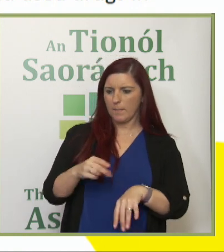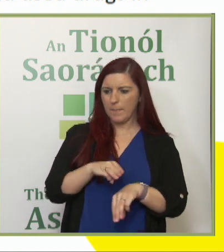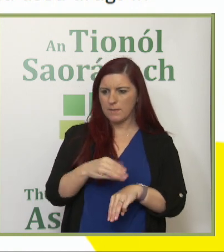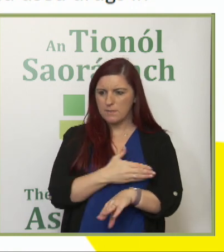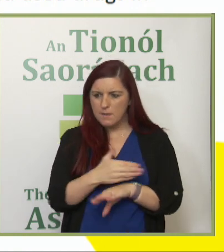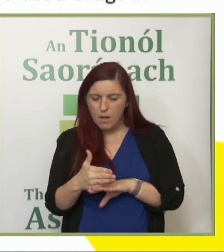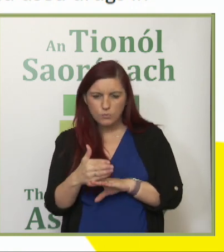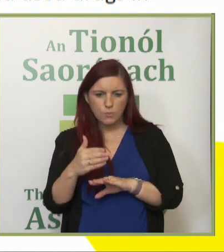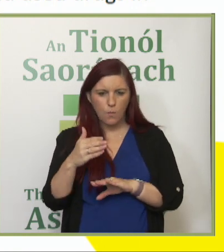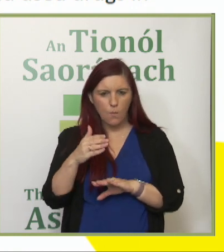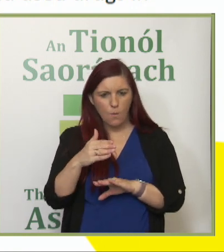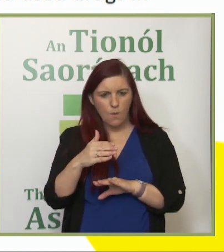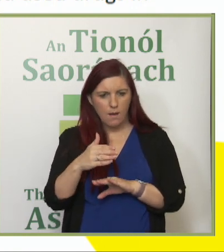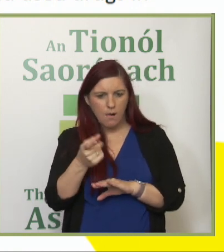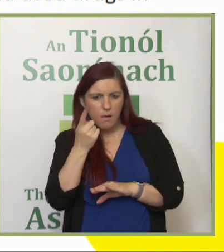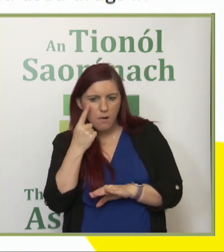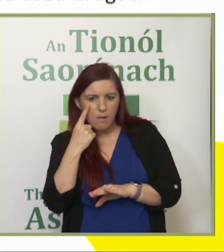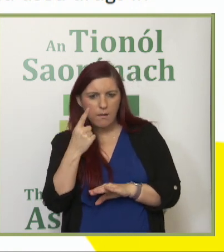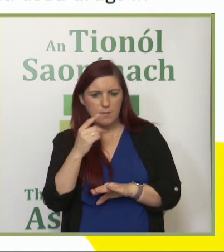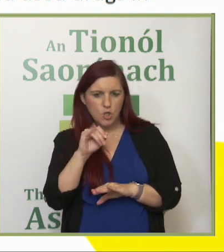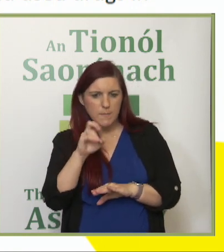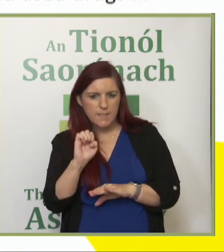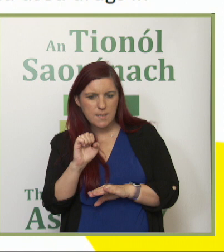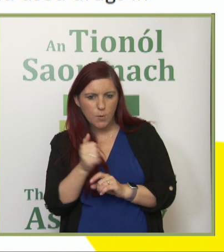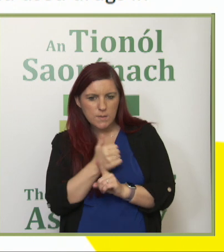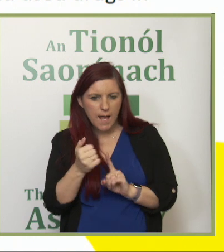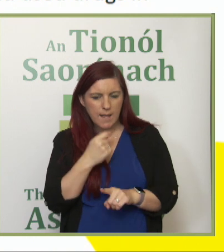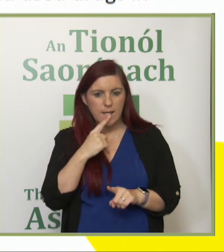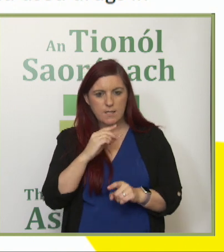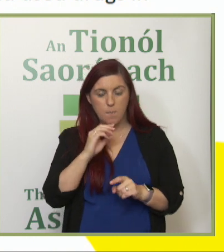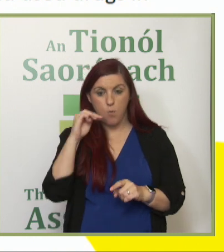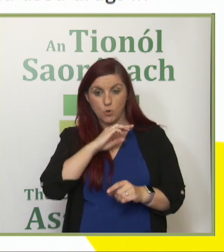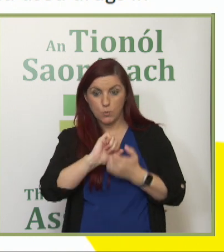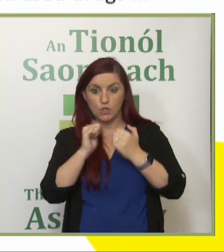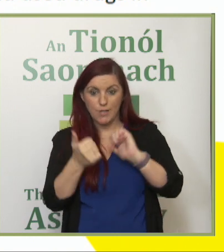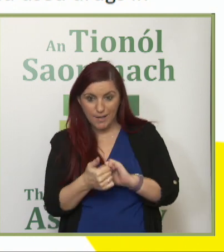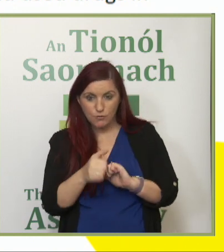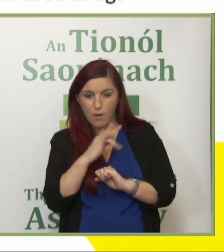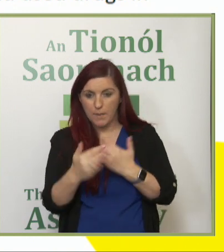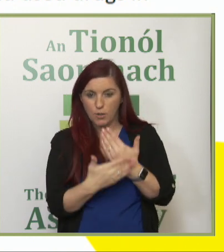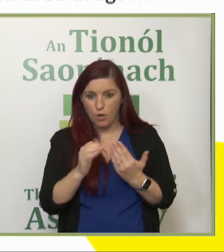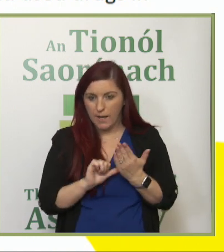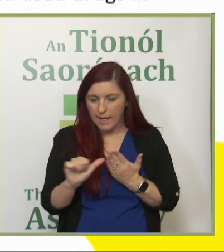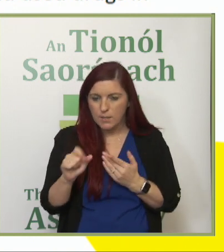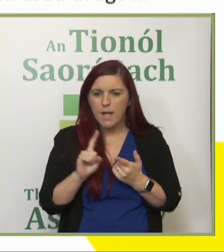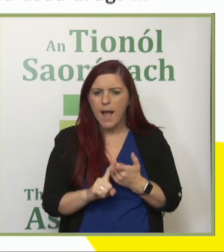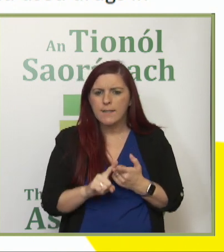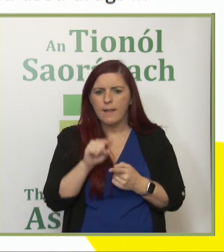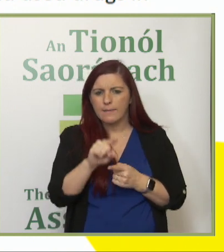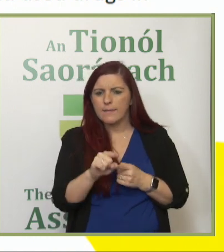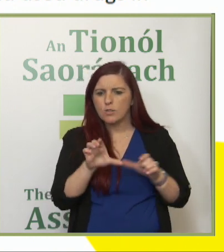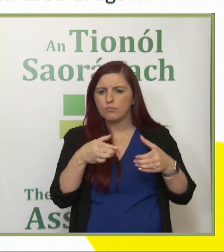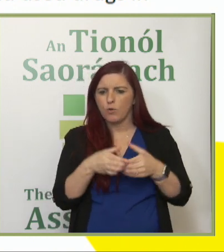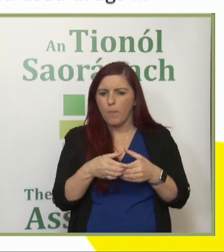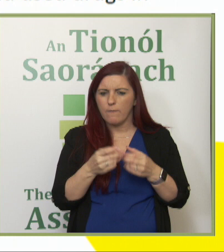substance use, and it's important to monitor changes in this group. Also, this group are particularly vulnerable to drug-related